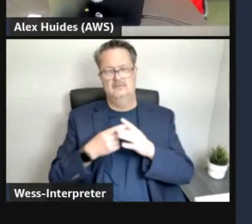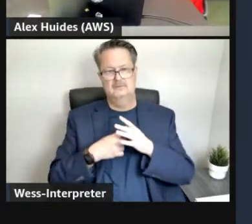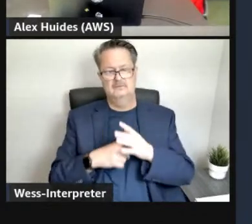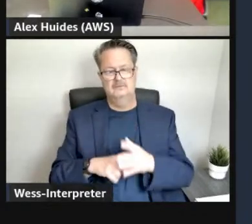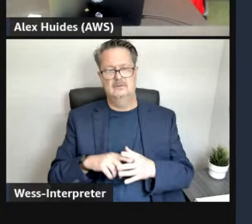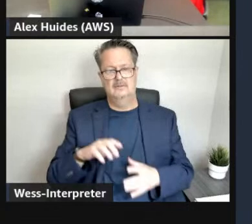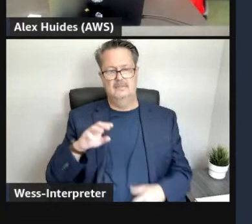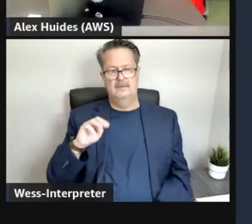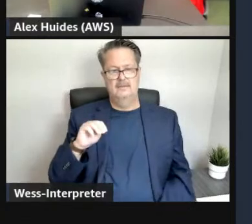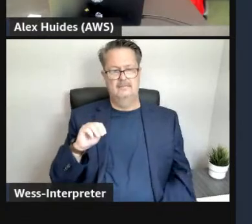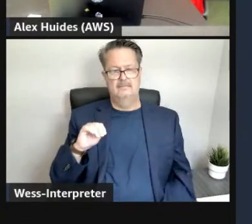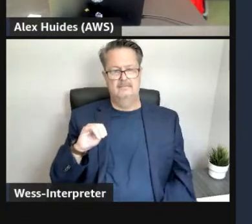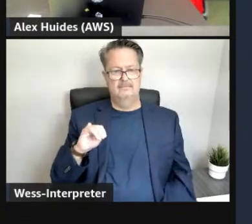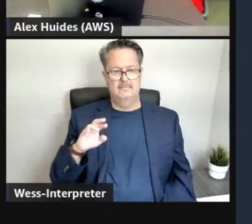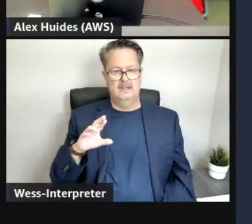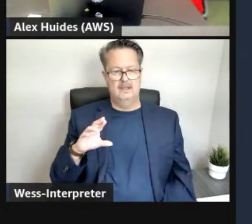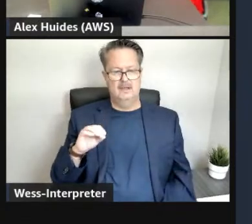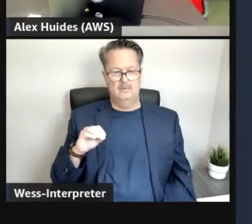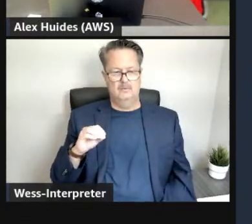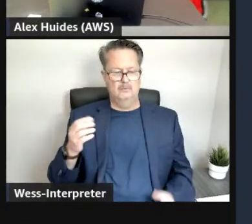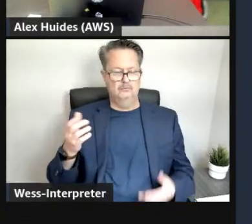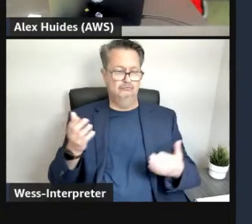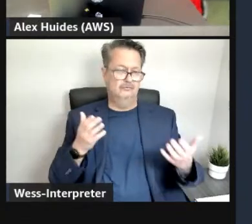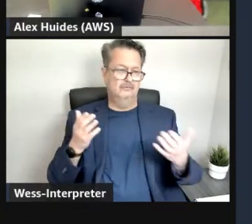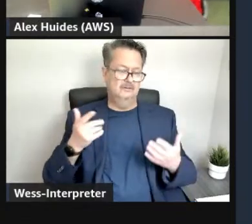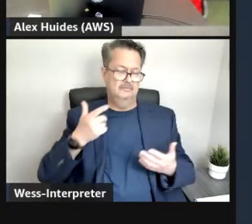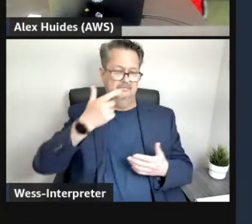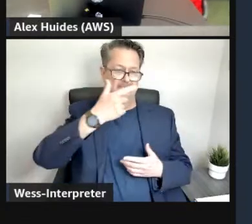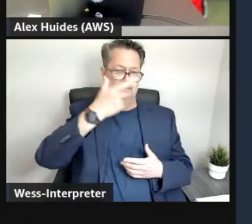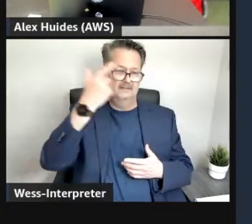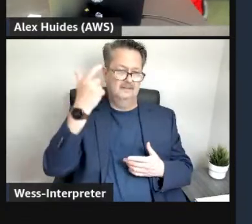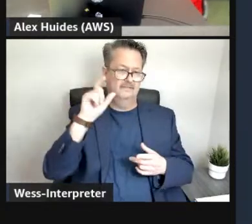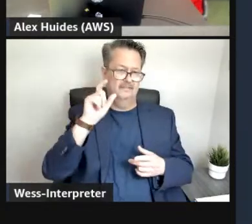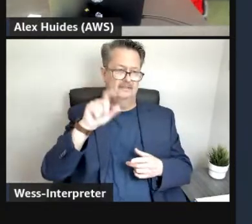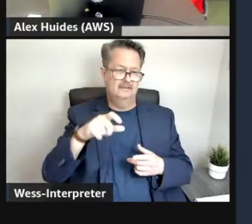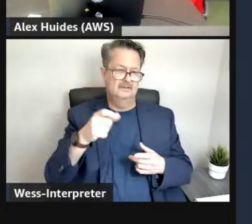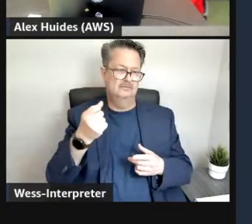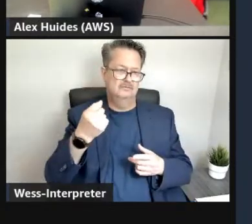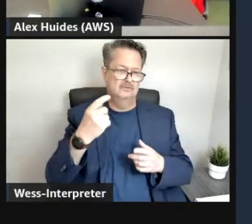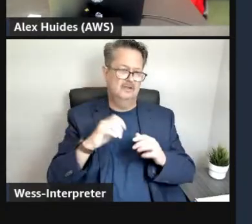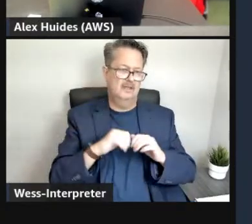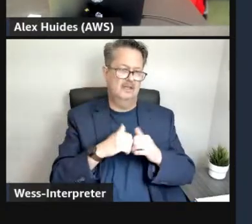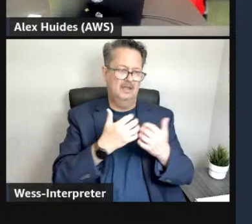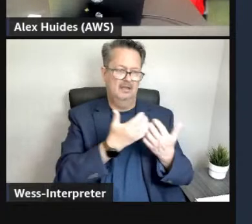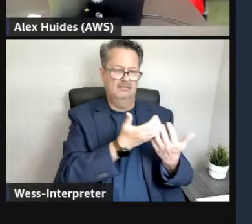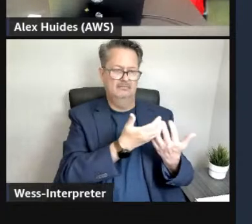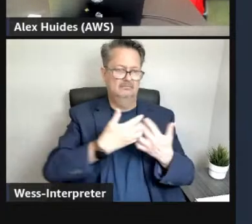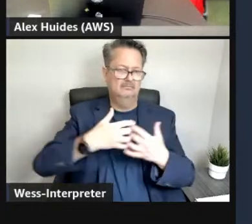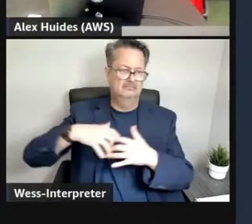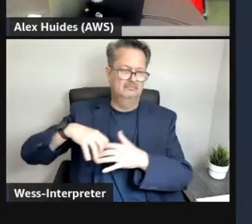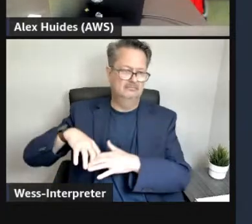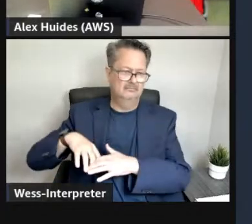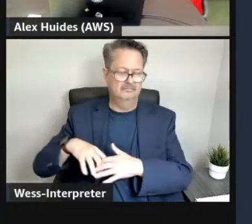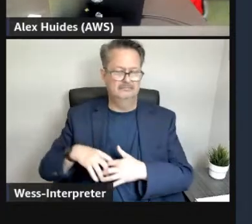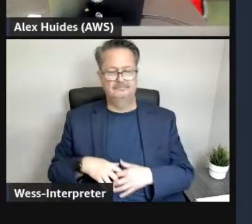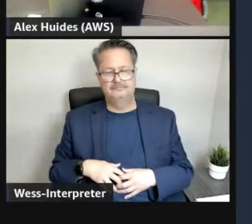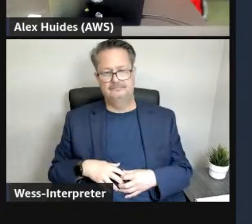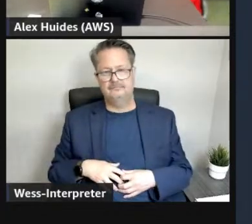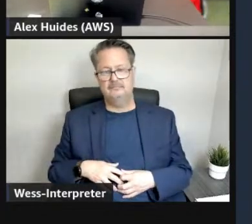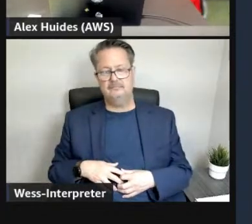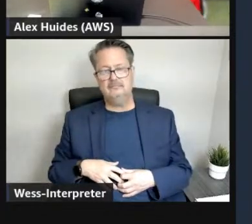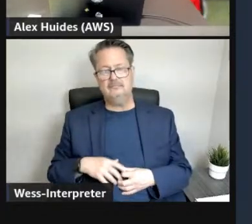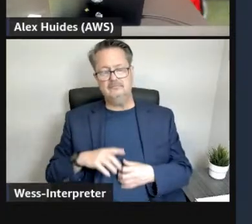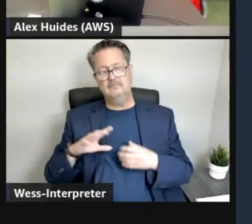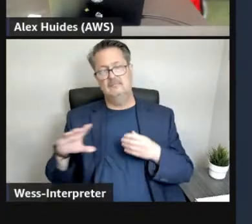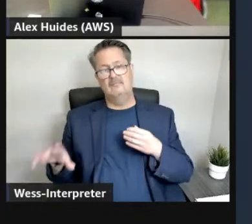at scale because of the need to understand how components interact with each other. The added